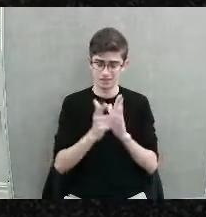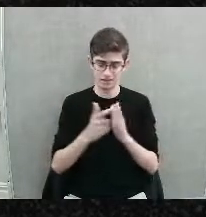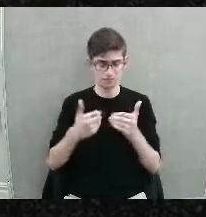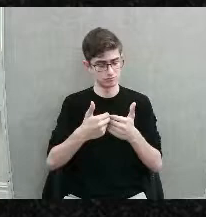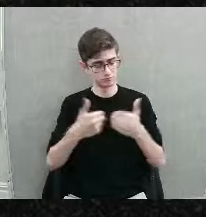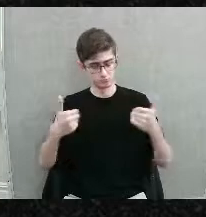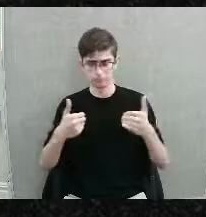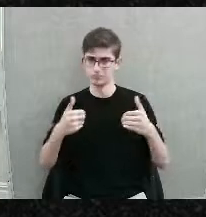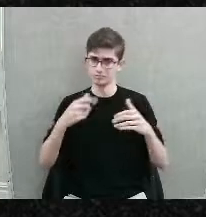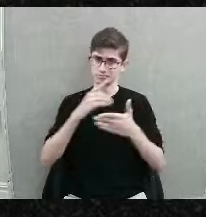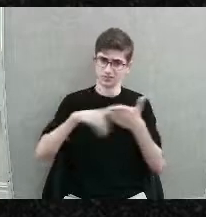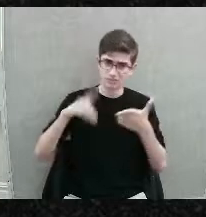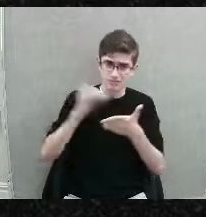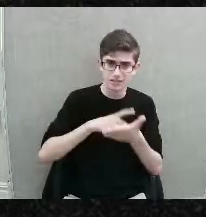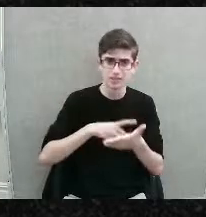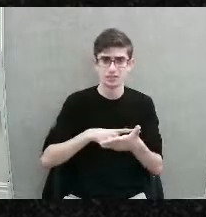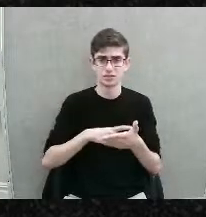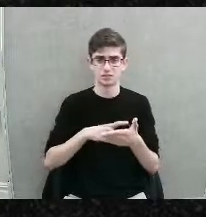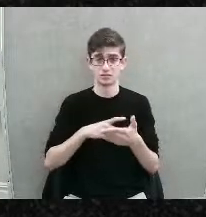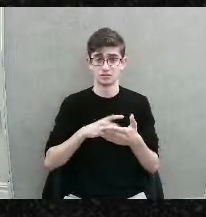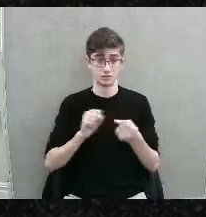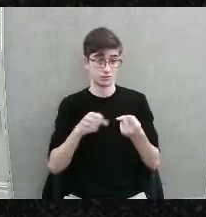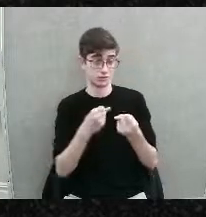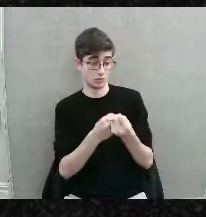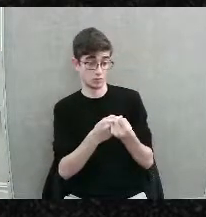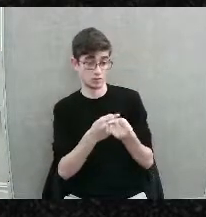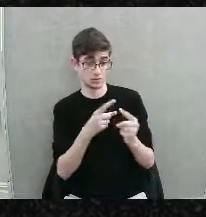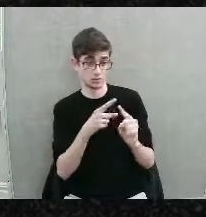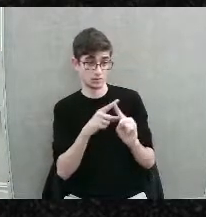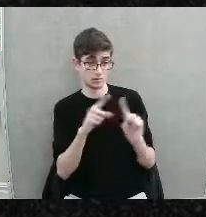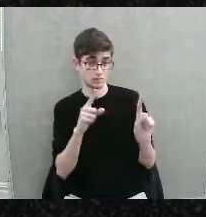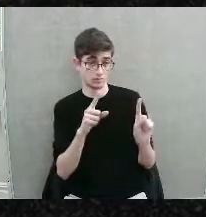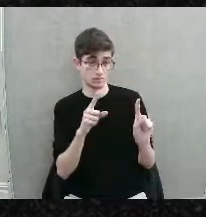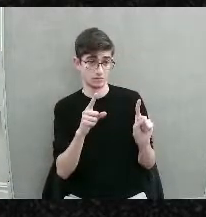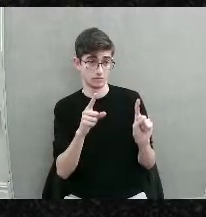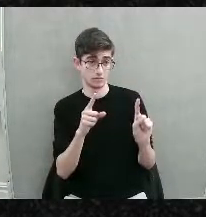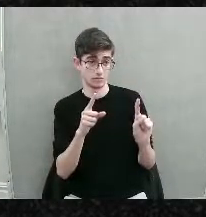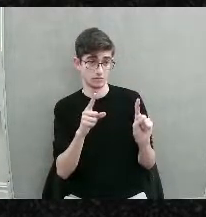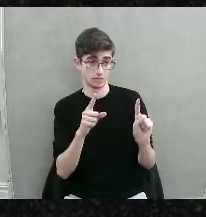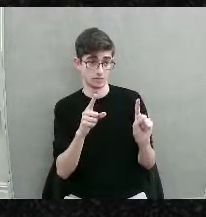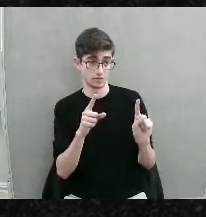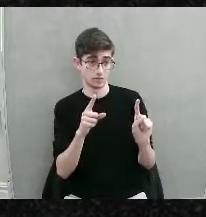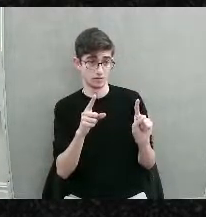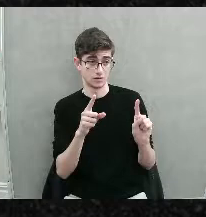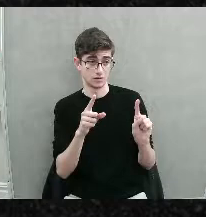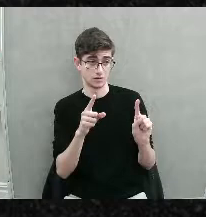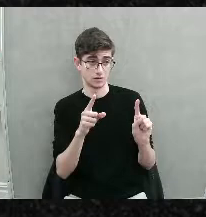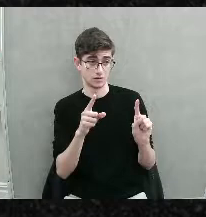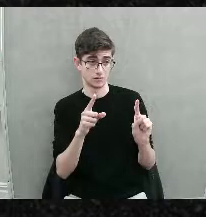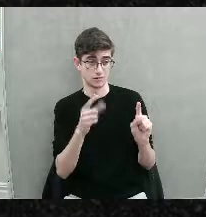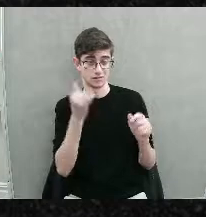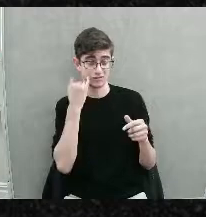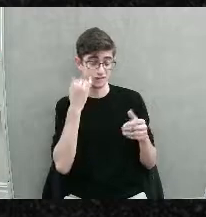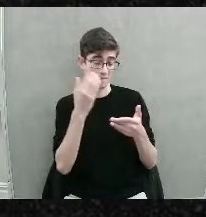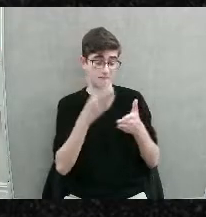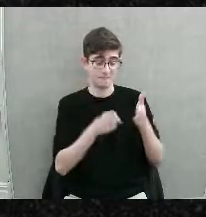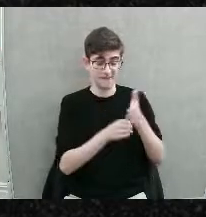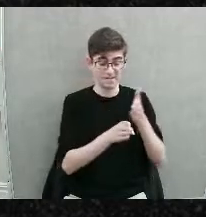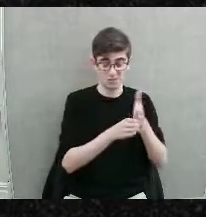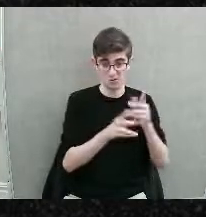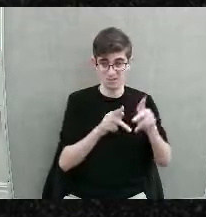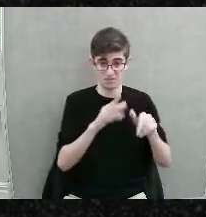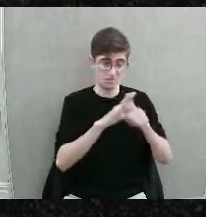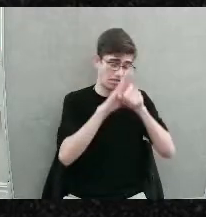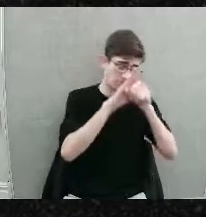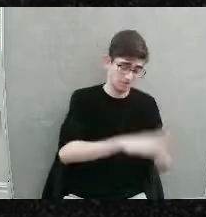parties and discourses, supported but not so minority parts of the population. All